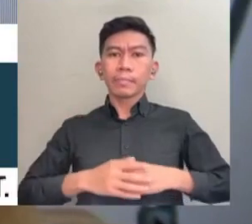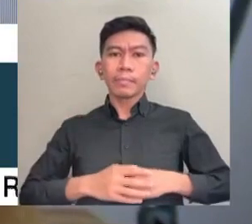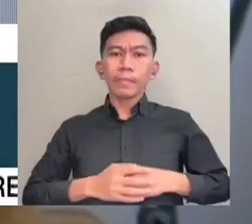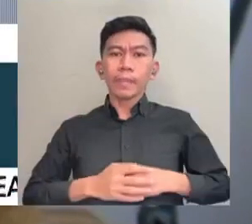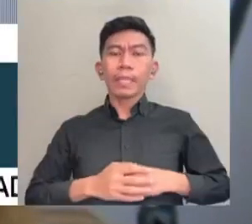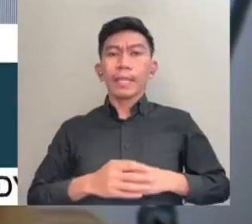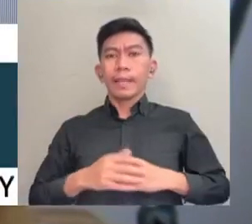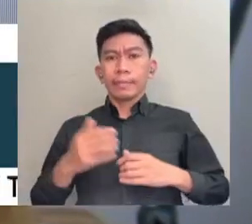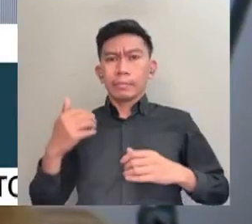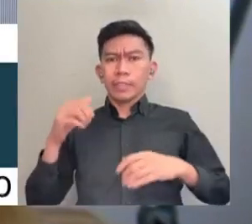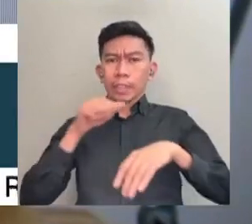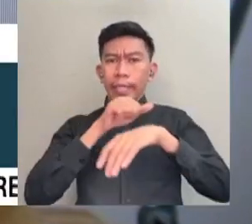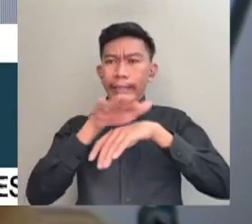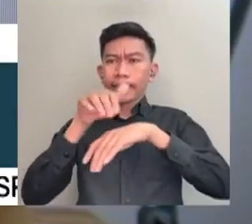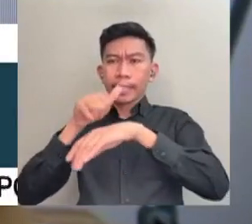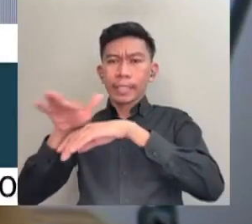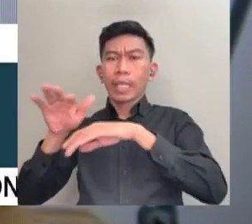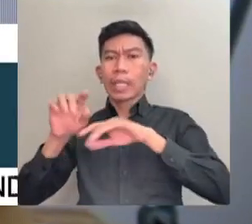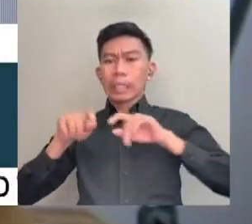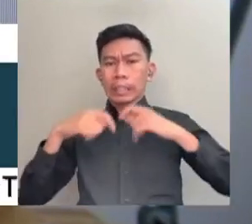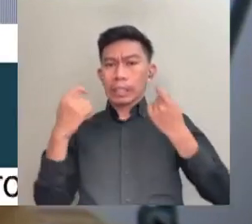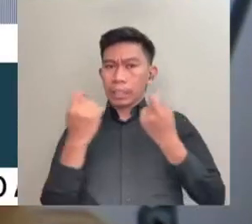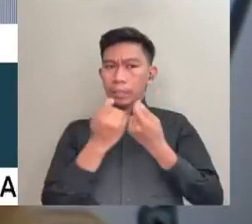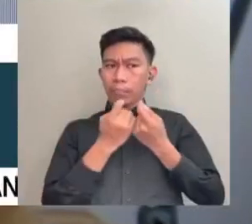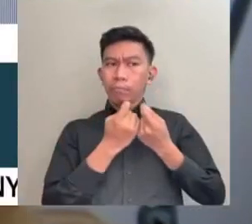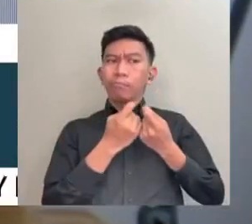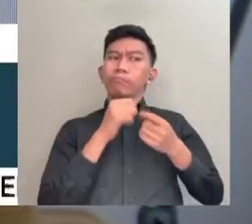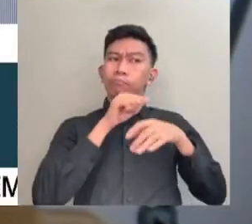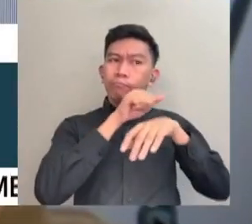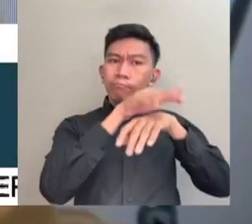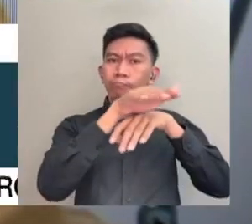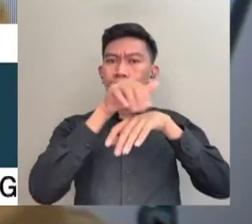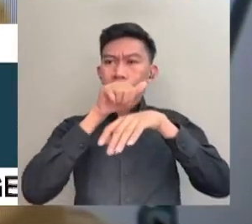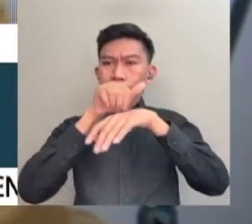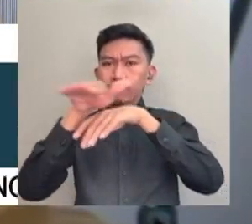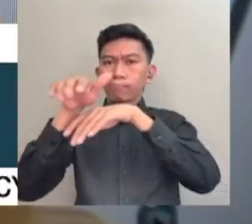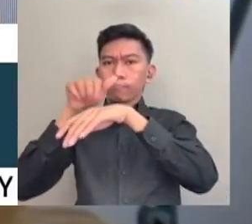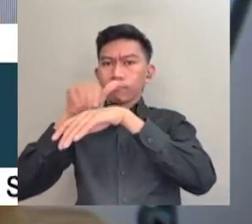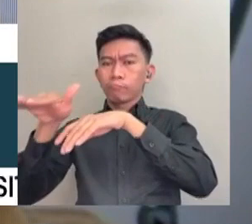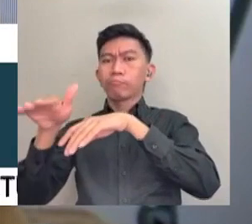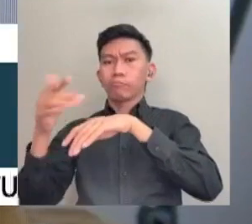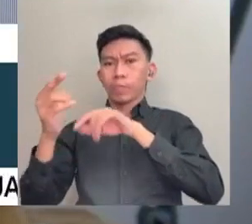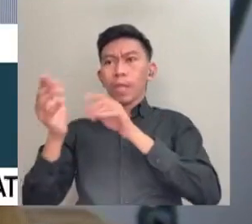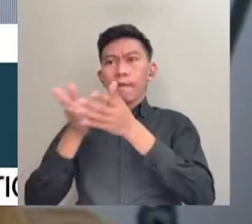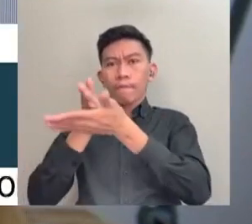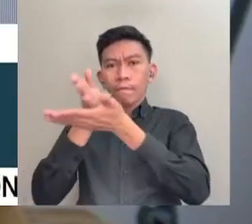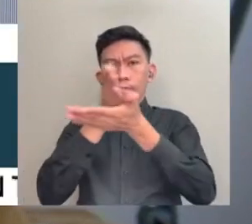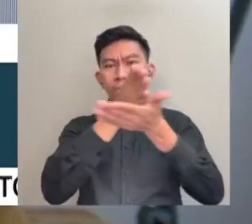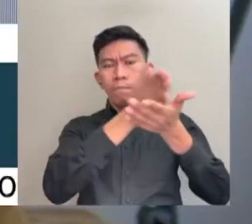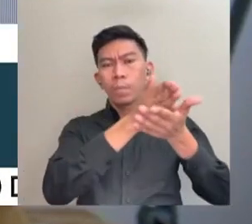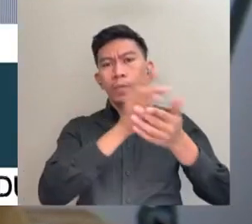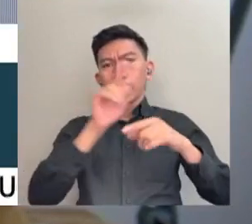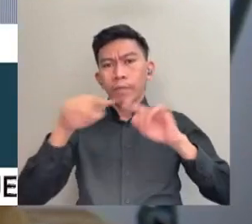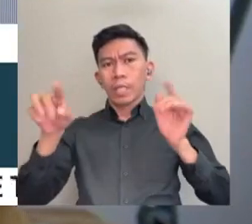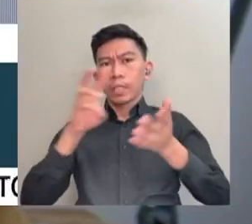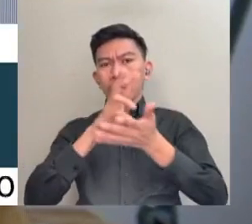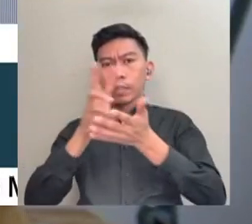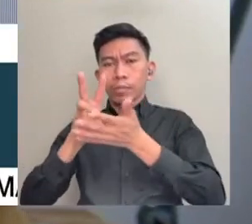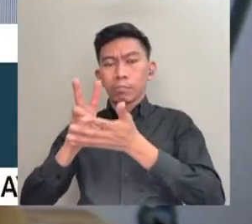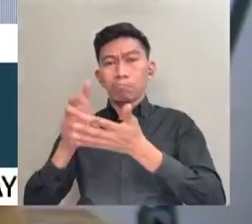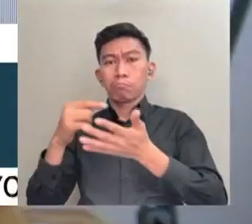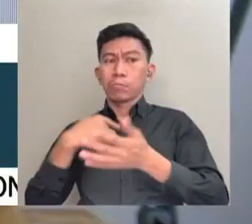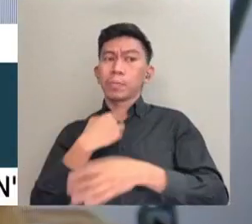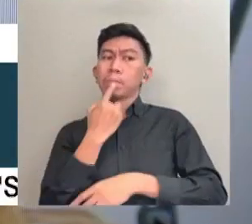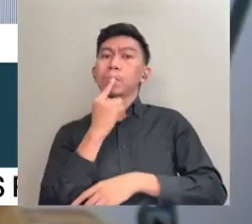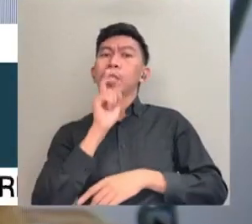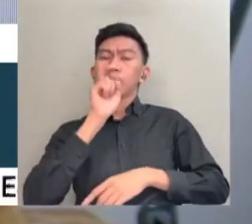the affected areas. So sinabi ko, magkaroon tayo ng adequate water, sanitation, and hygiene